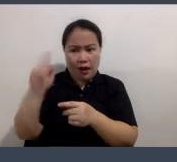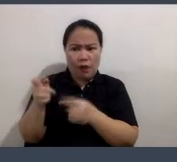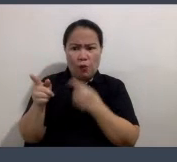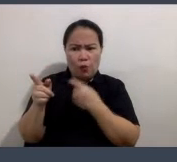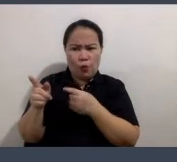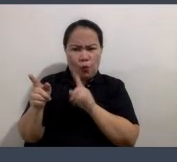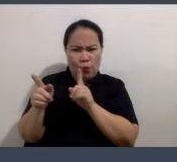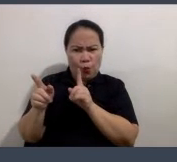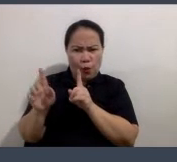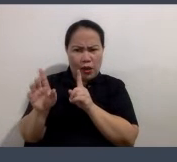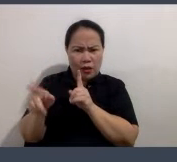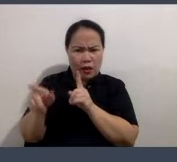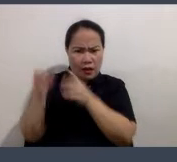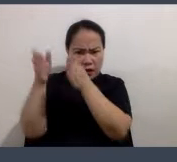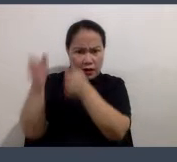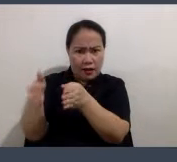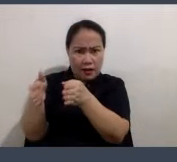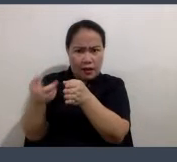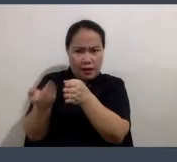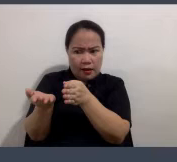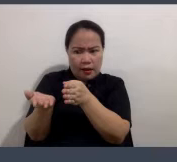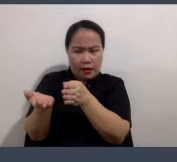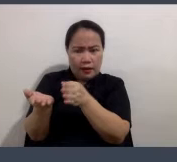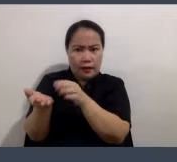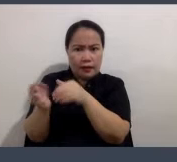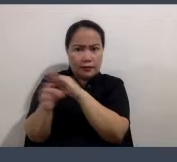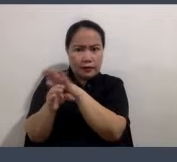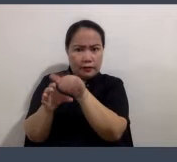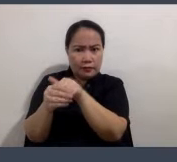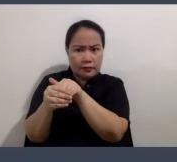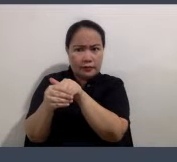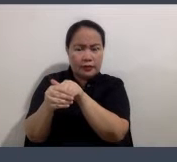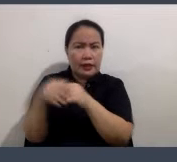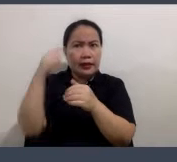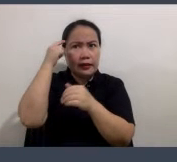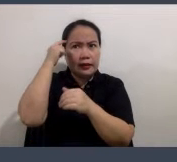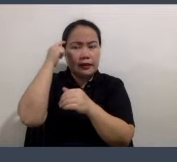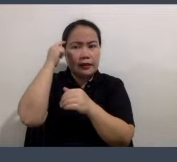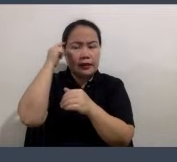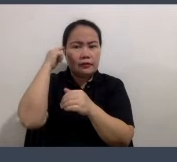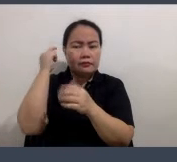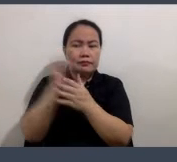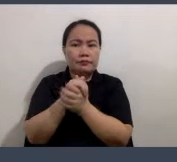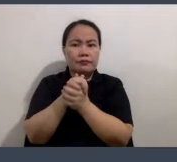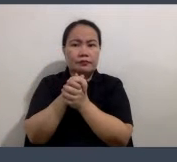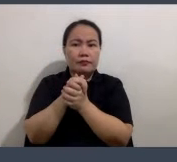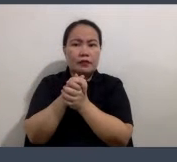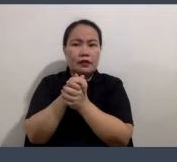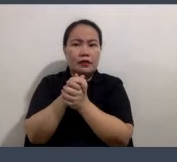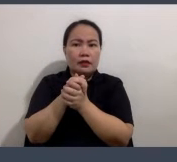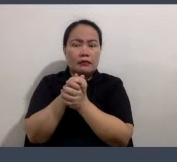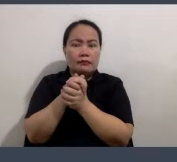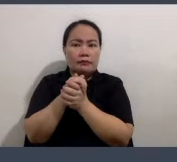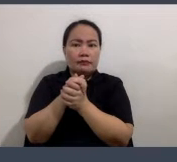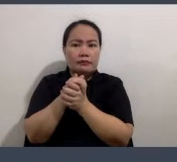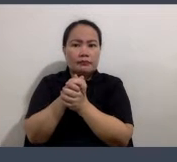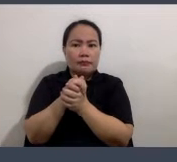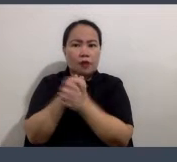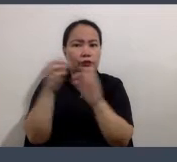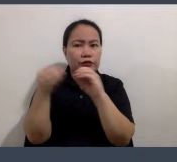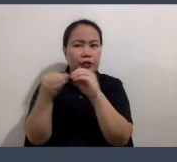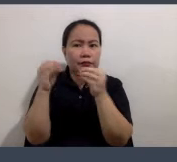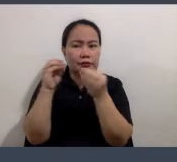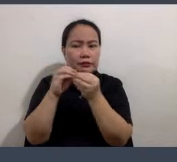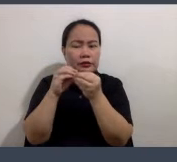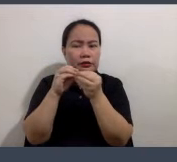nasa loob ng absolute value natin? So, think of numbers na kapag kinuha ang absolute value, ang